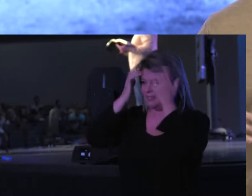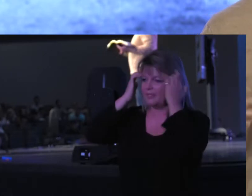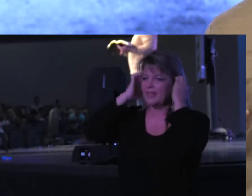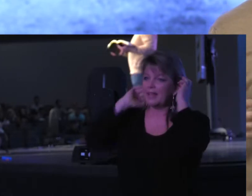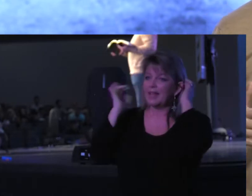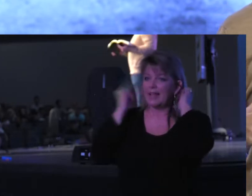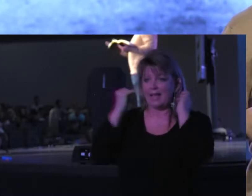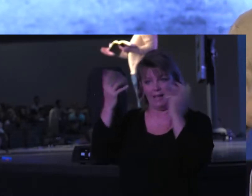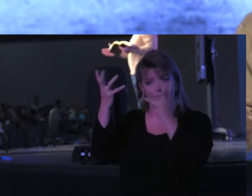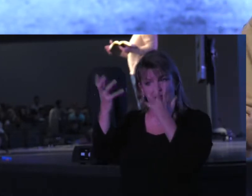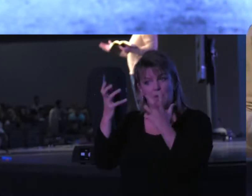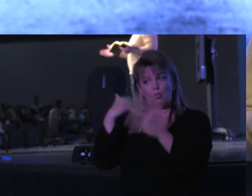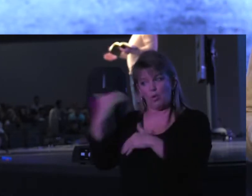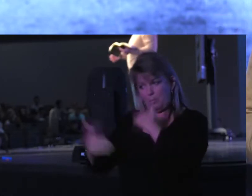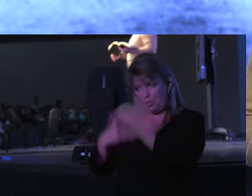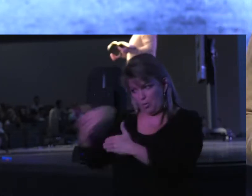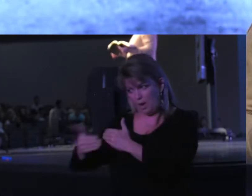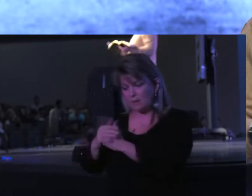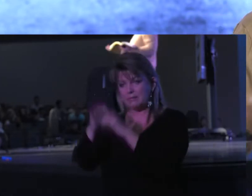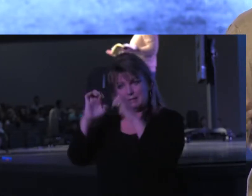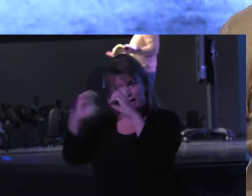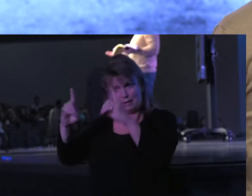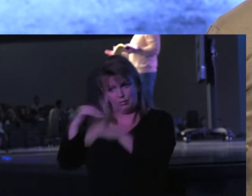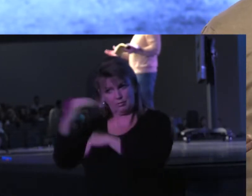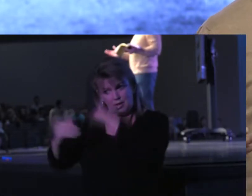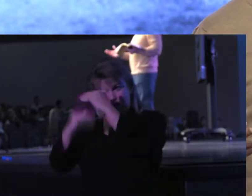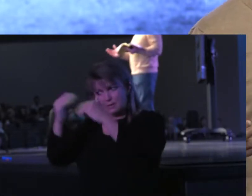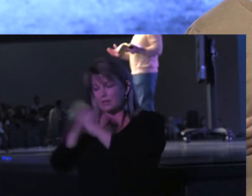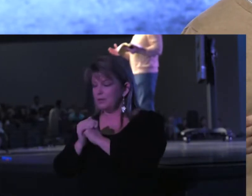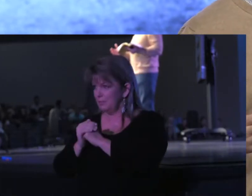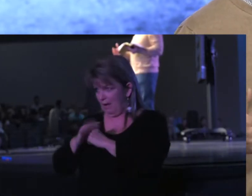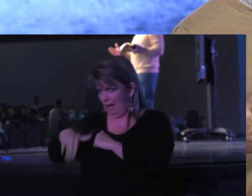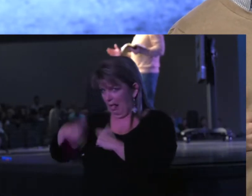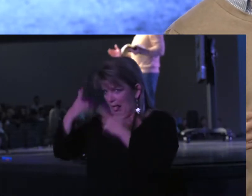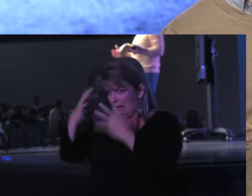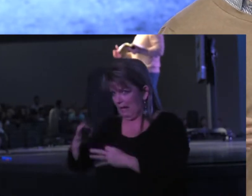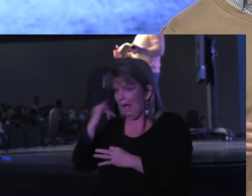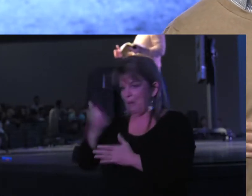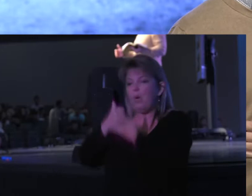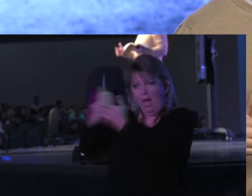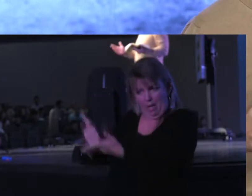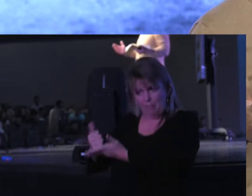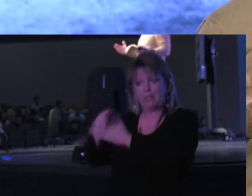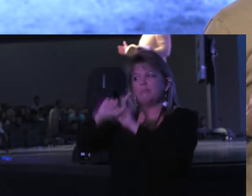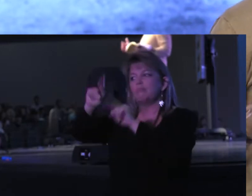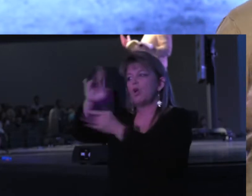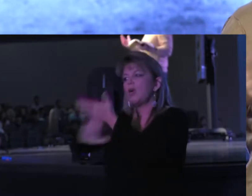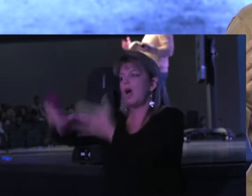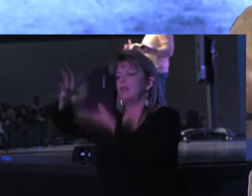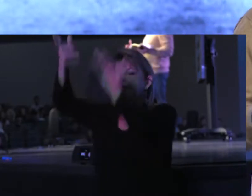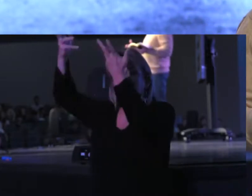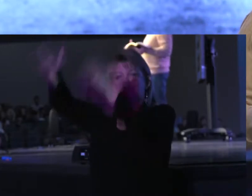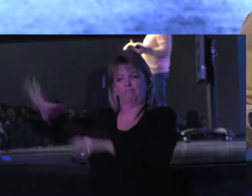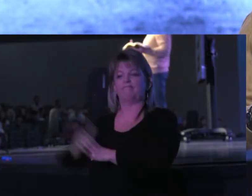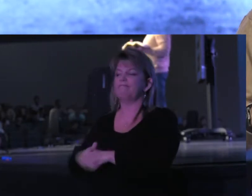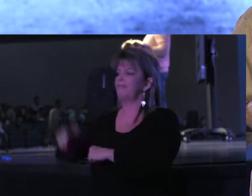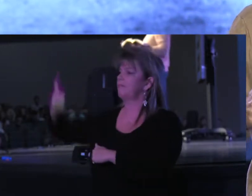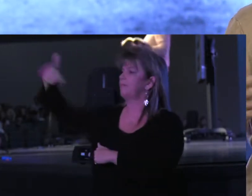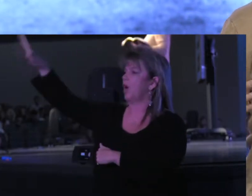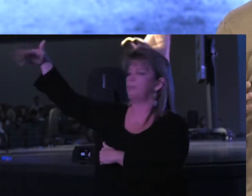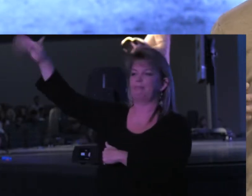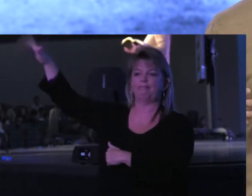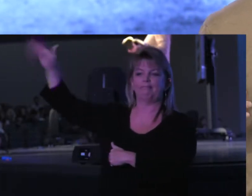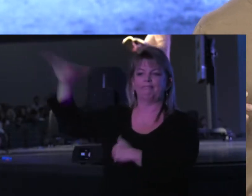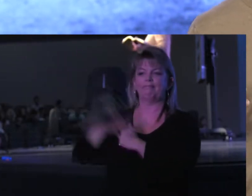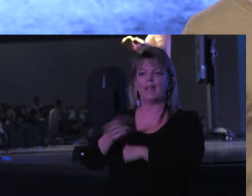If they choose to progress in education, the verdict's still out on that. I will help them through college, but after that, they got to go.